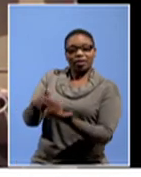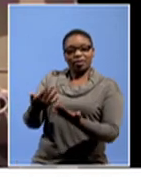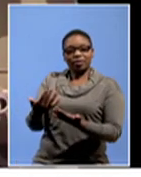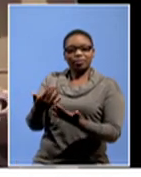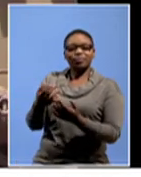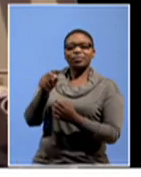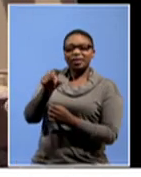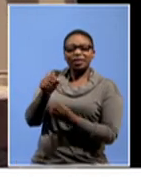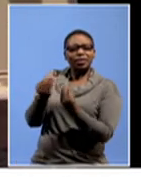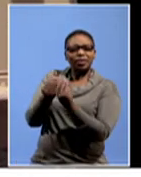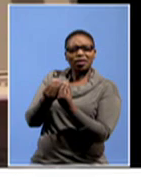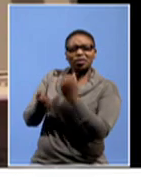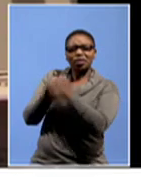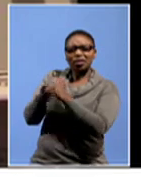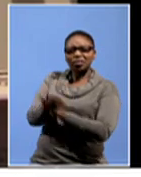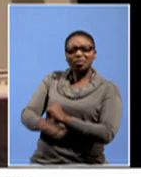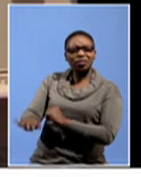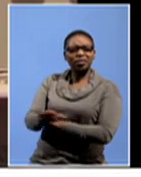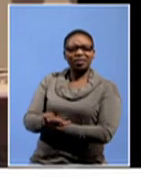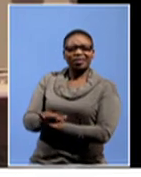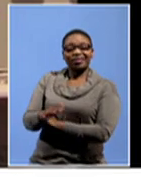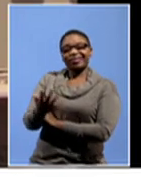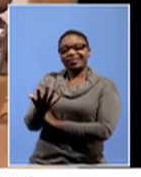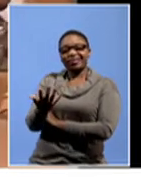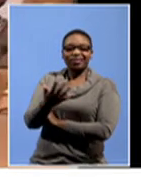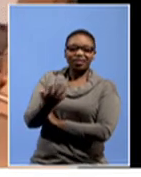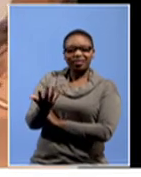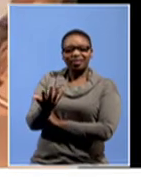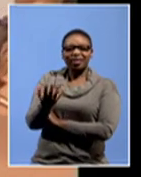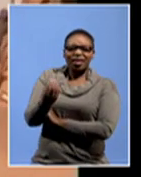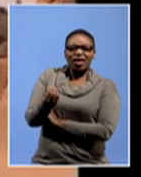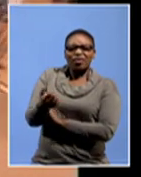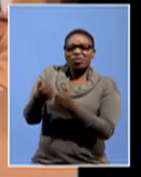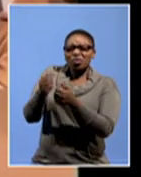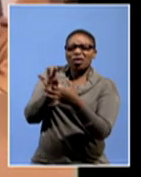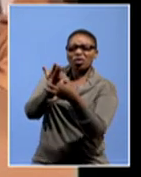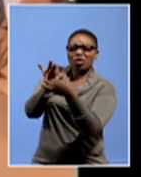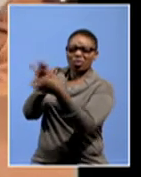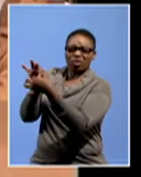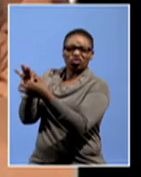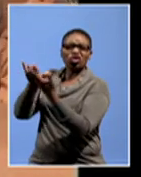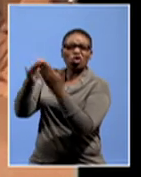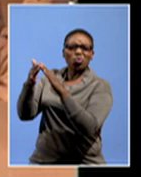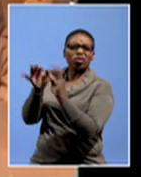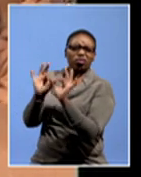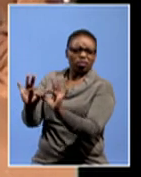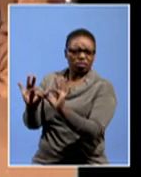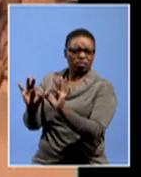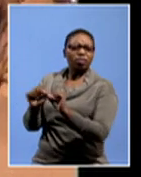of this place have got a good cooperation with us. There's nothing